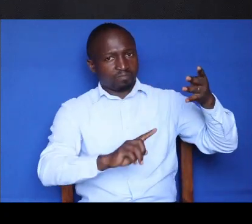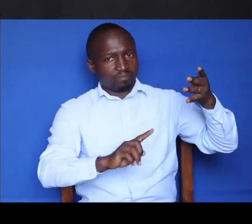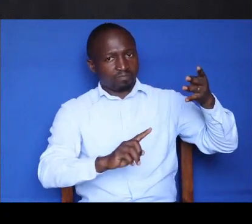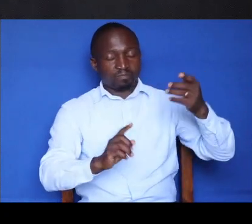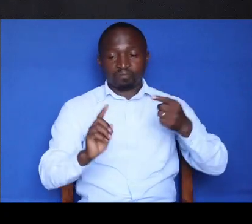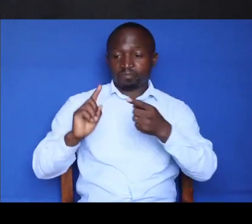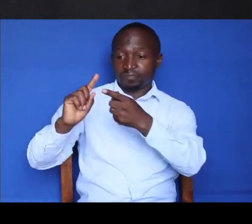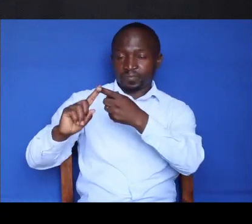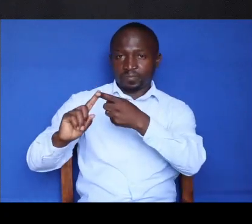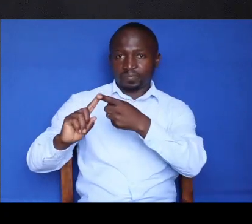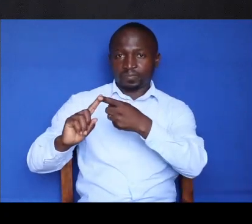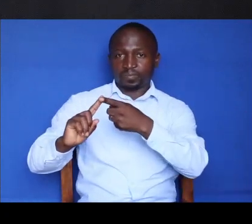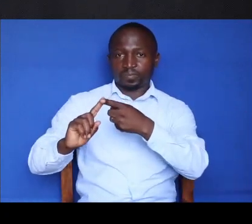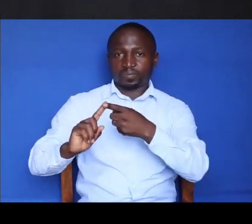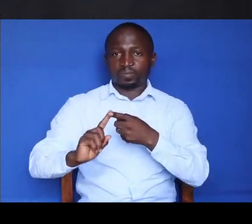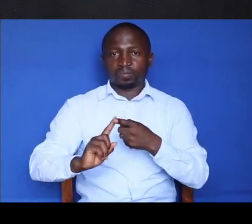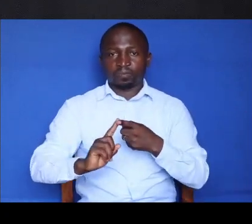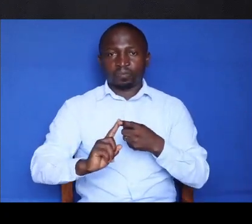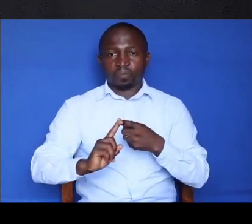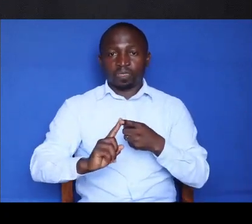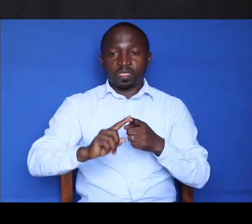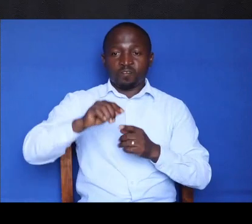include the following. 1,